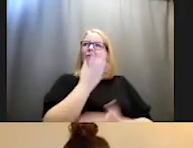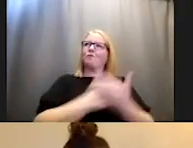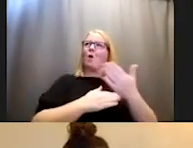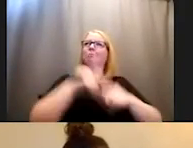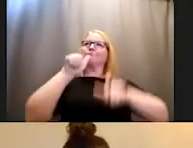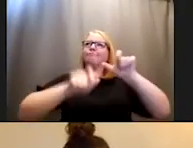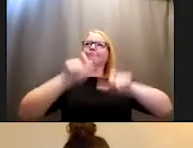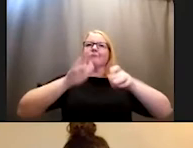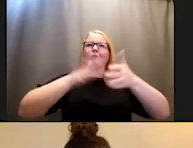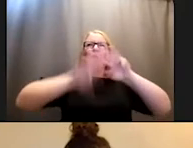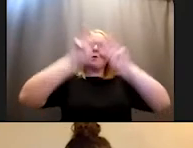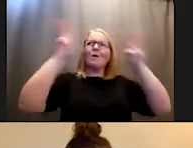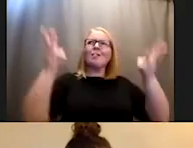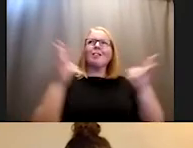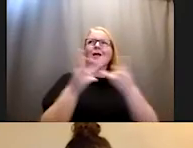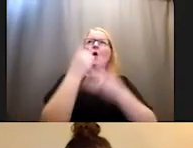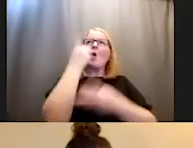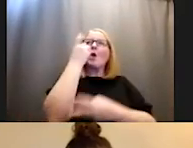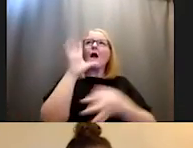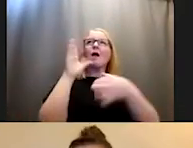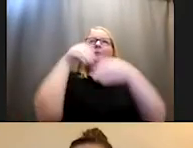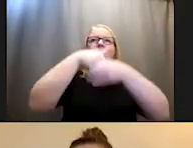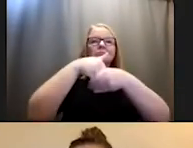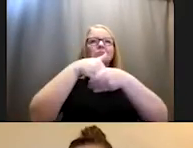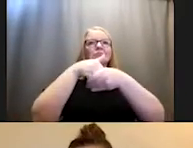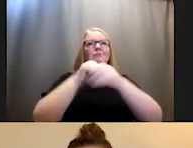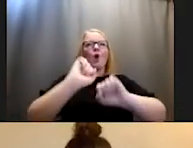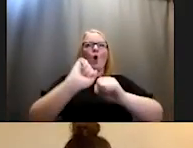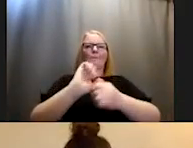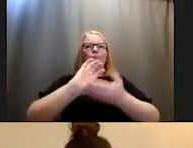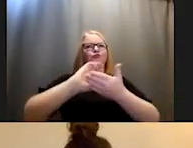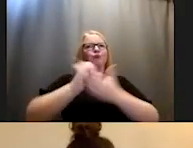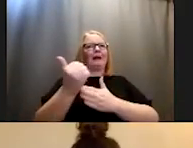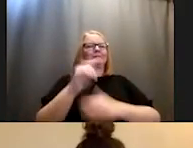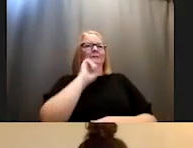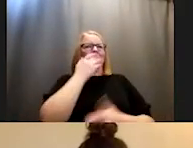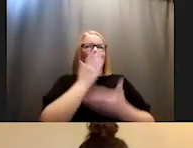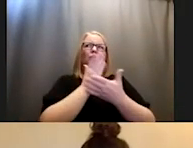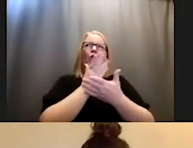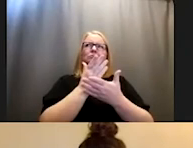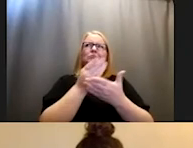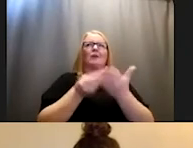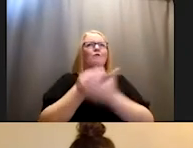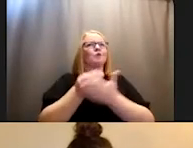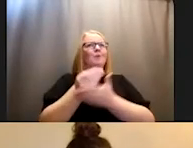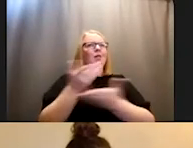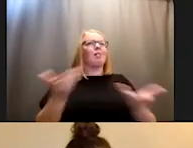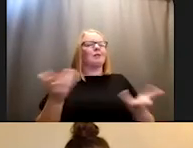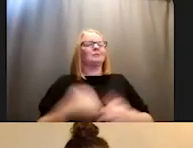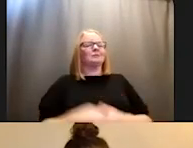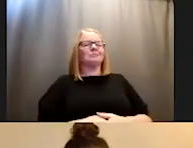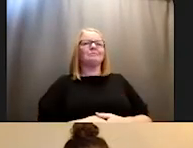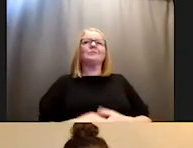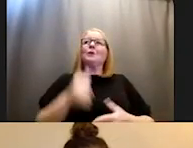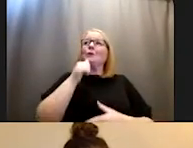world to buy into the Mary Quant brand at very affordable prices. They were manufactured by a company